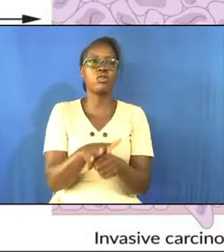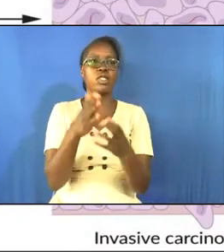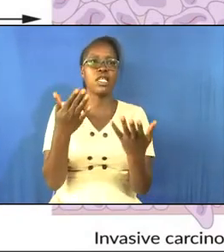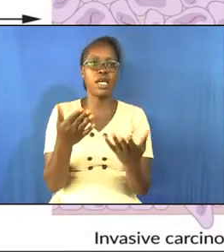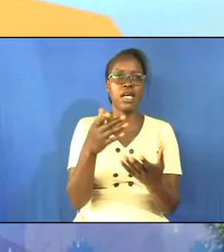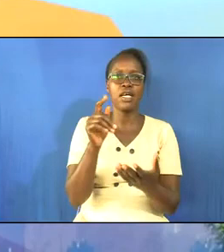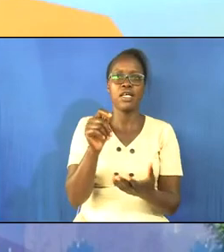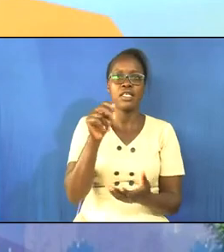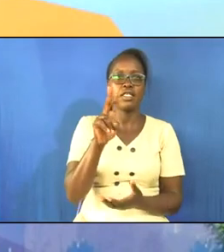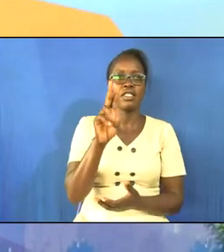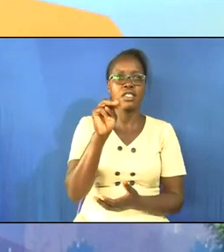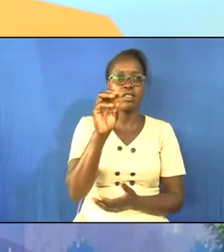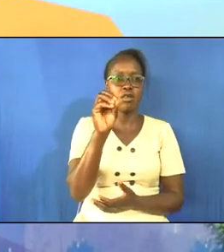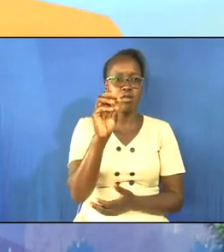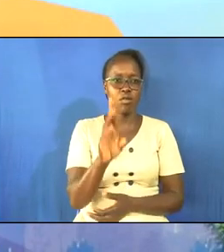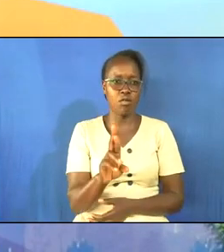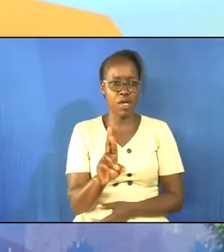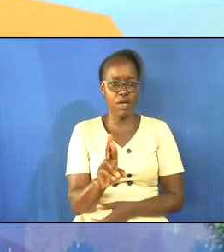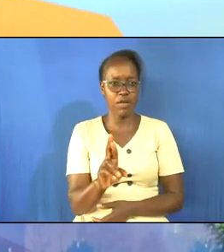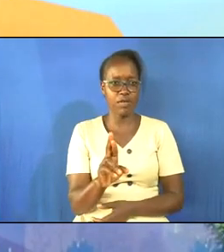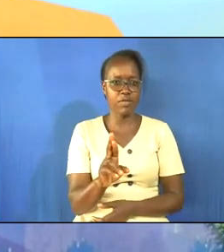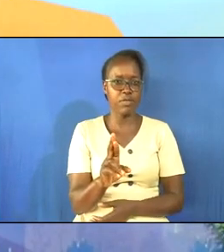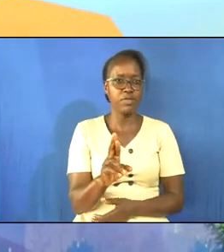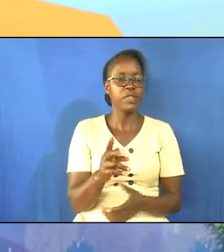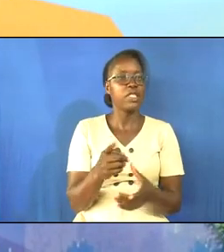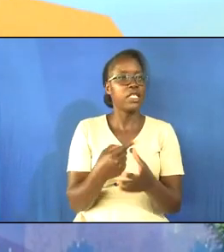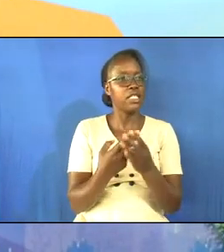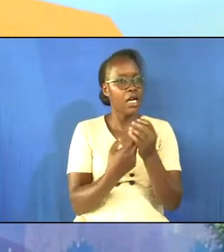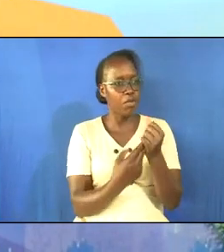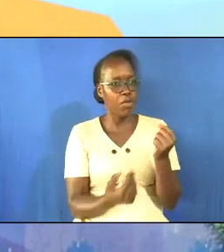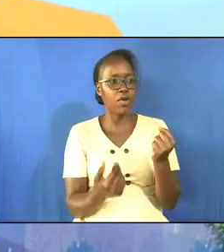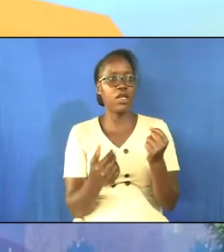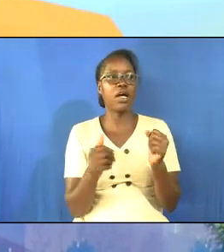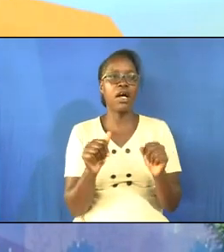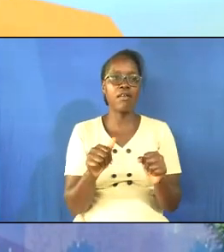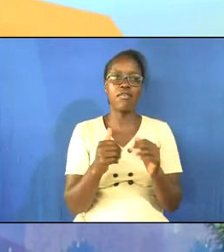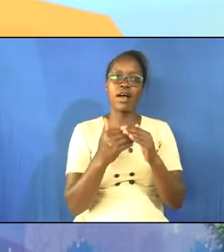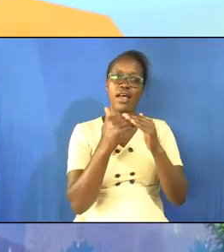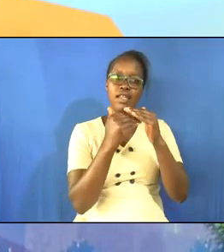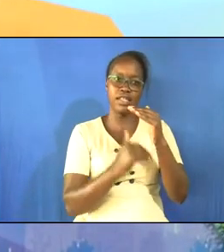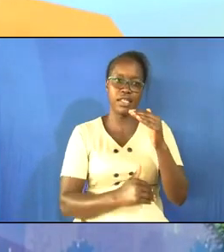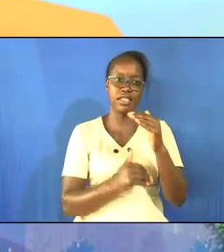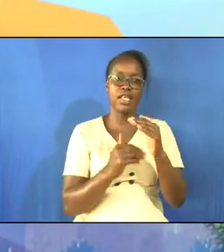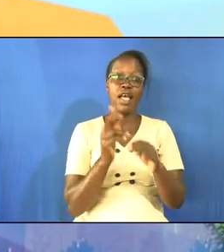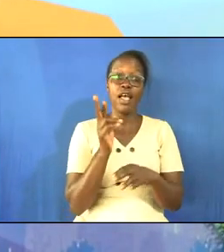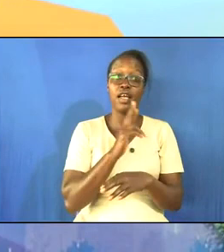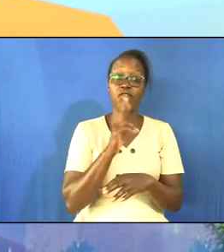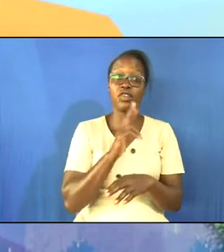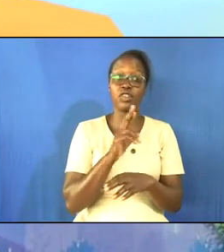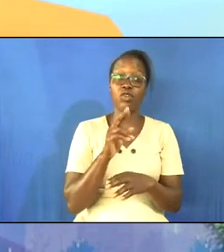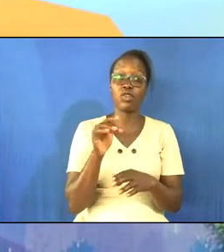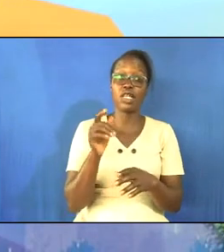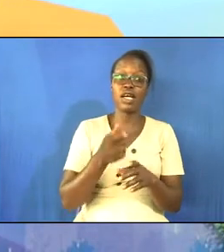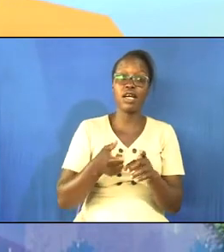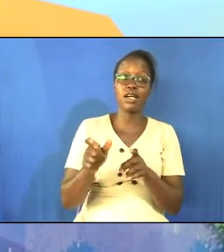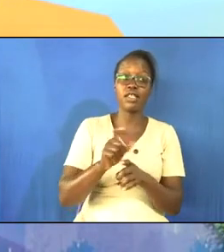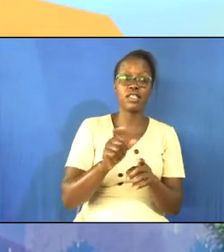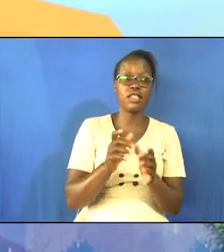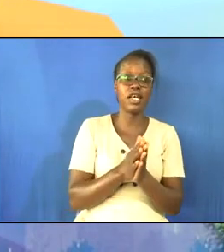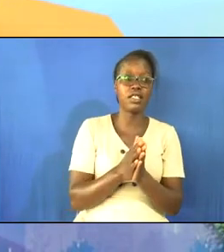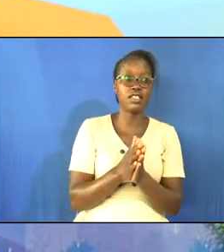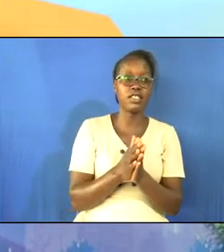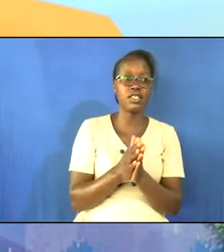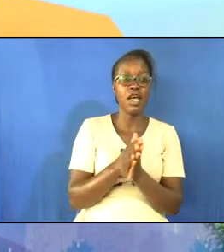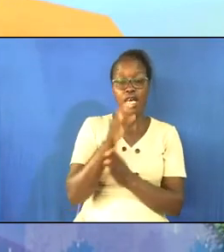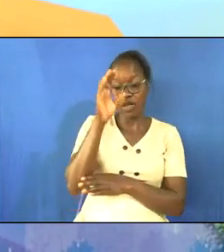and now that when you have a double negation, you have a net positive effect. So your cells go on overdrive. Unchecked